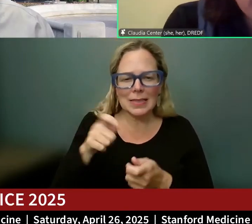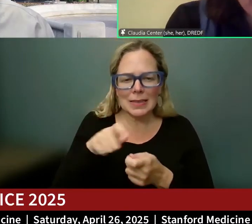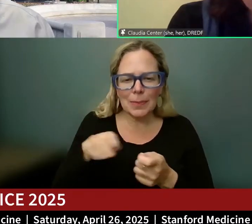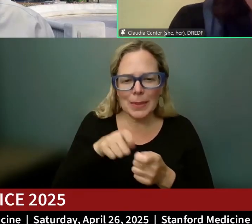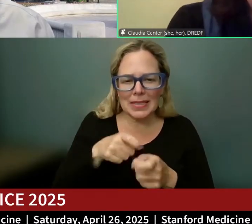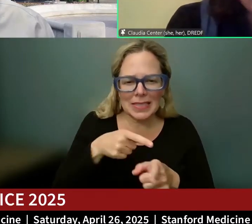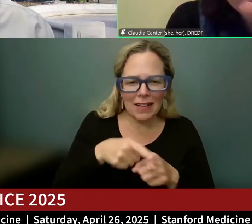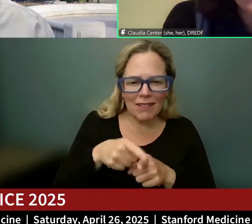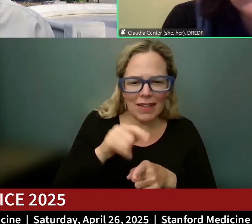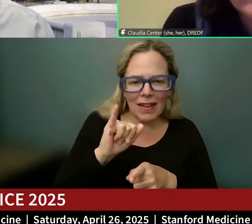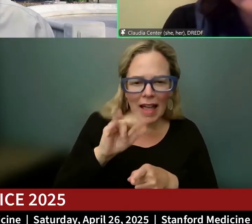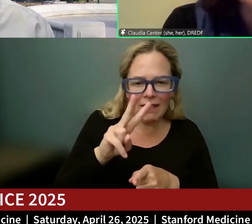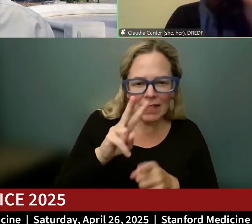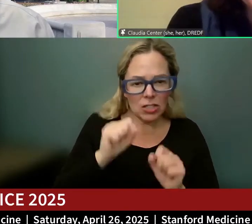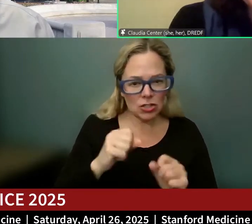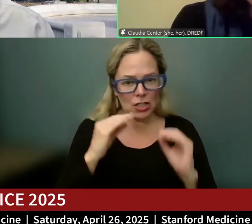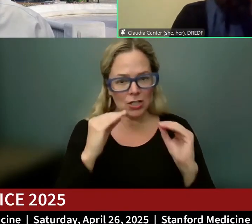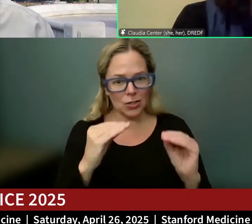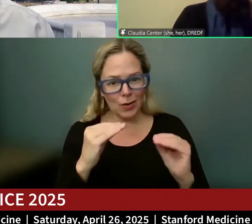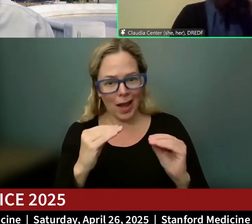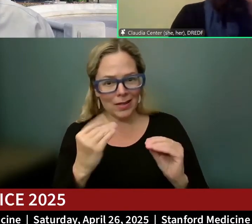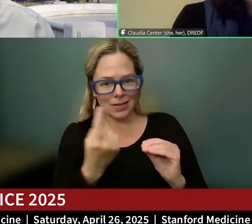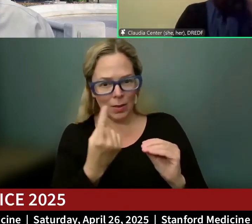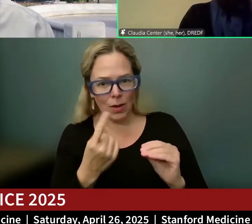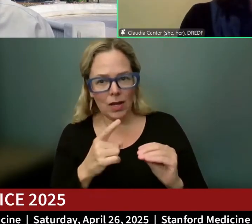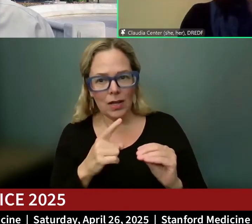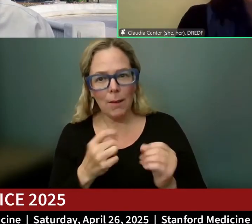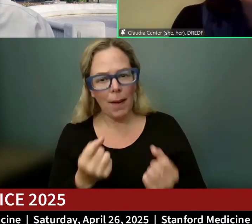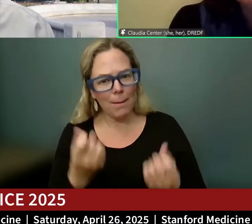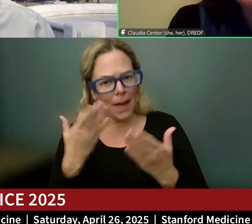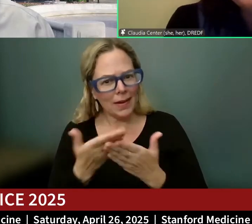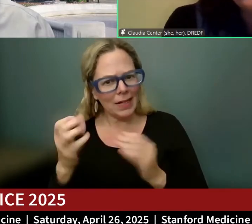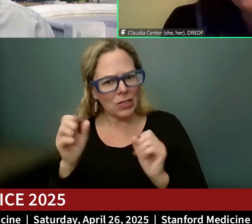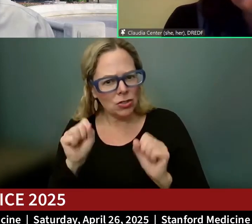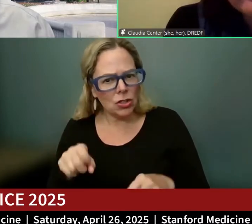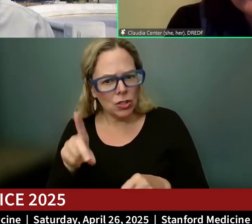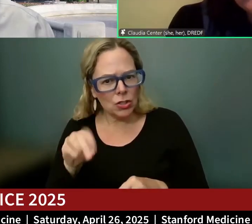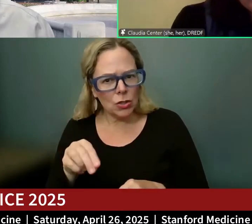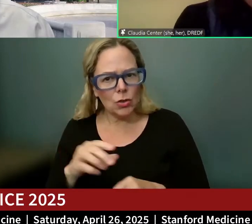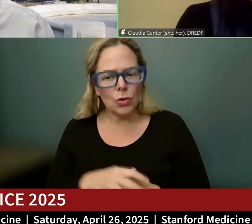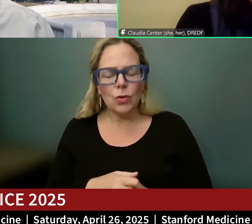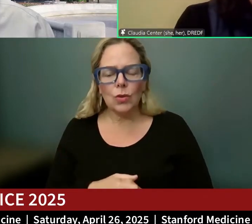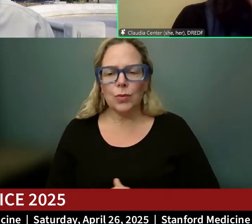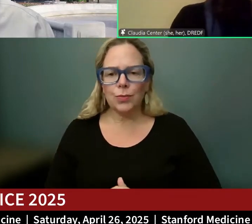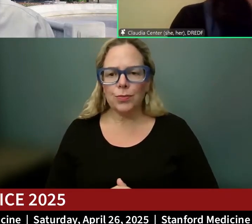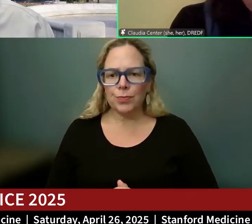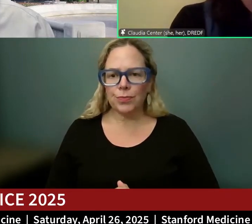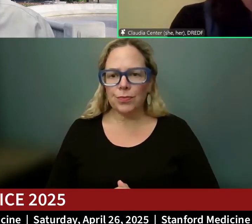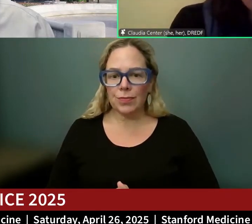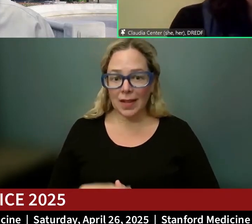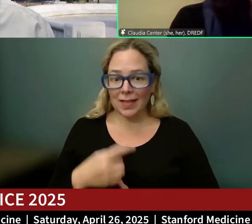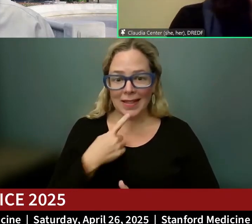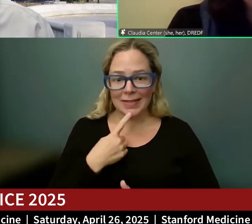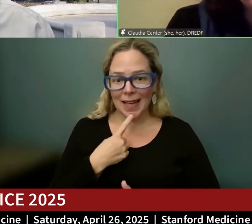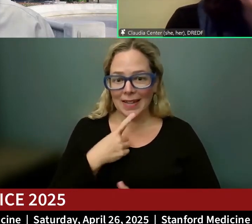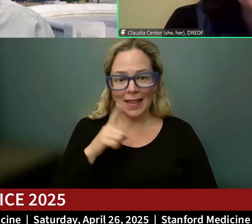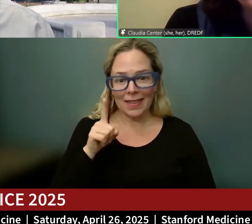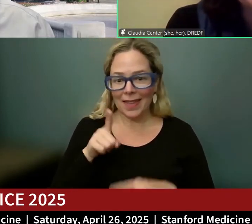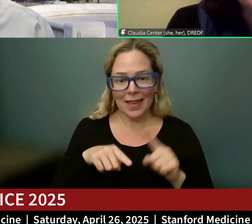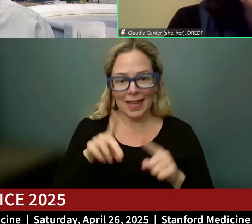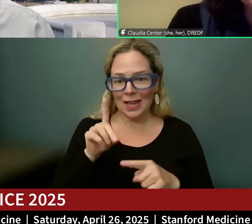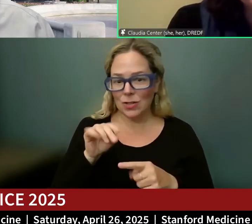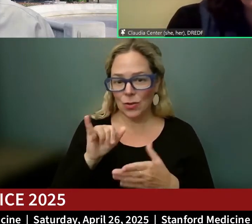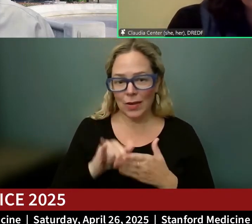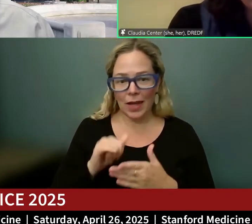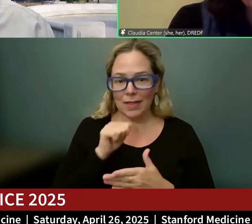direct somebody, but a lot Sure. of things she could do. And so they said that they couldn't do that, that they wouldn't